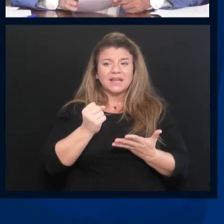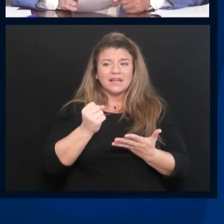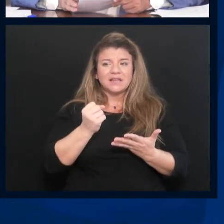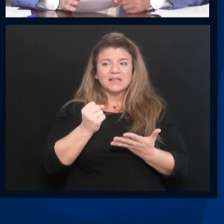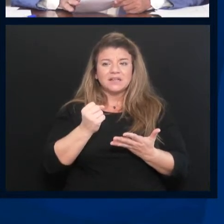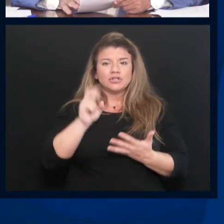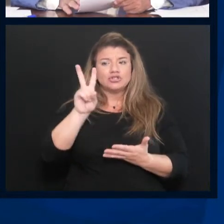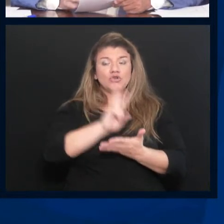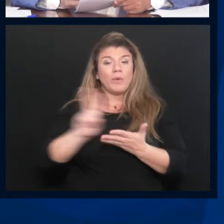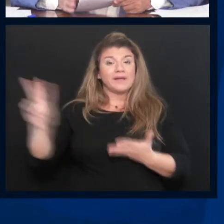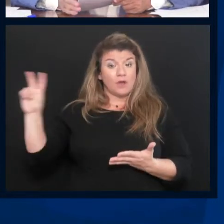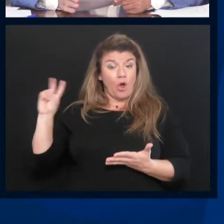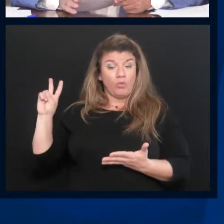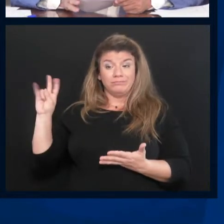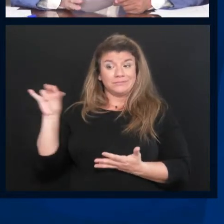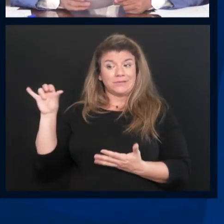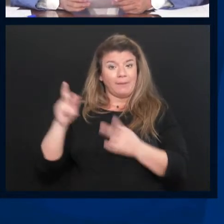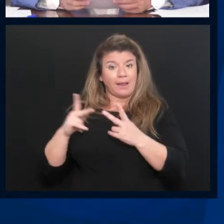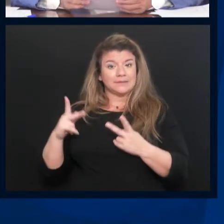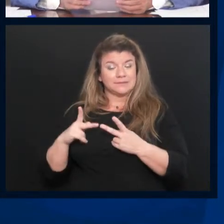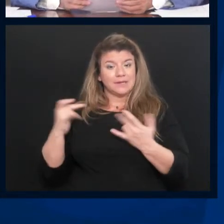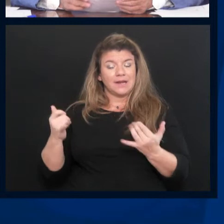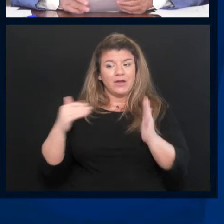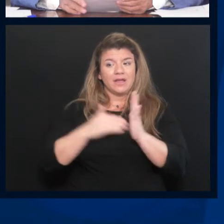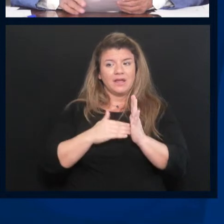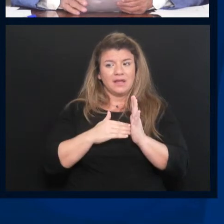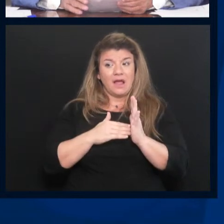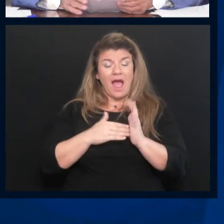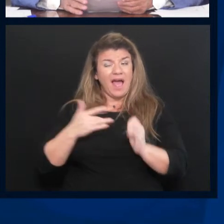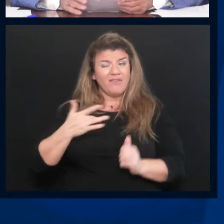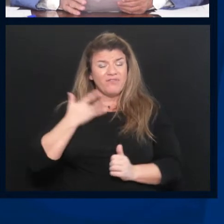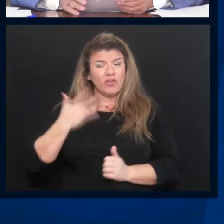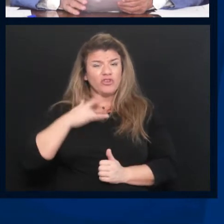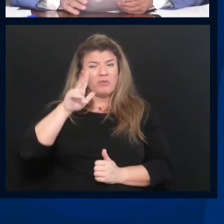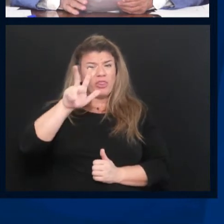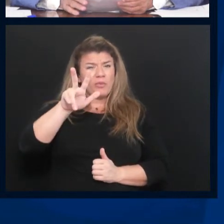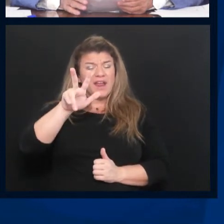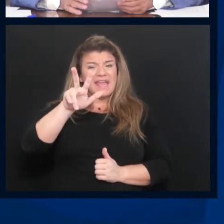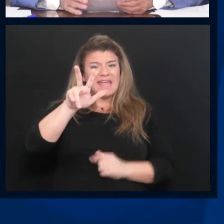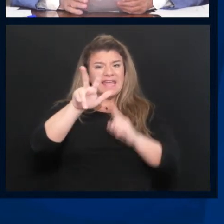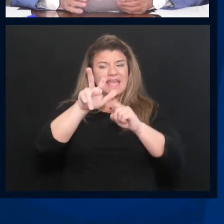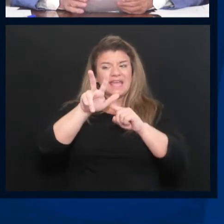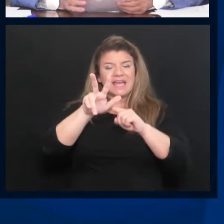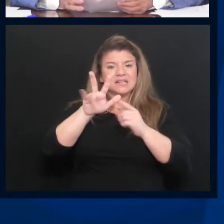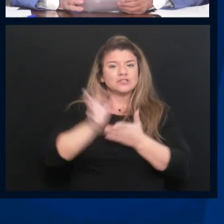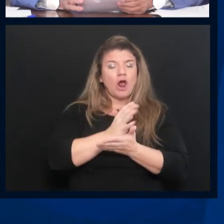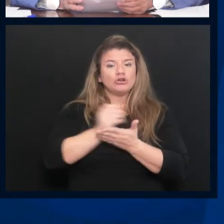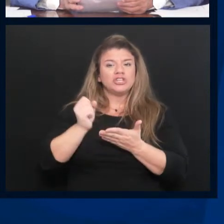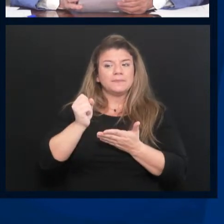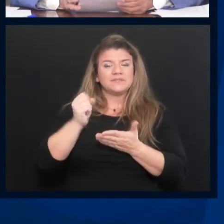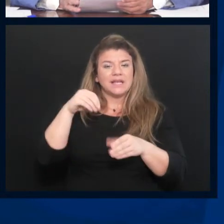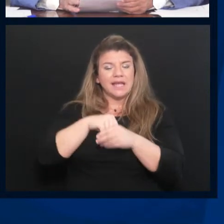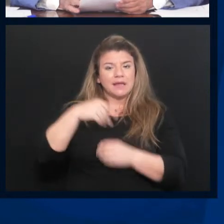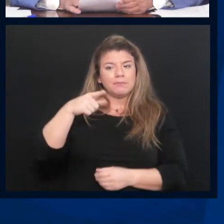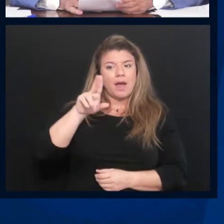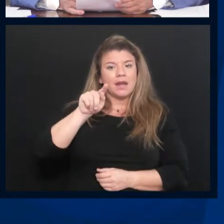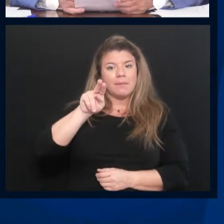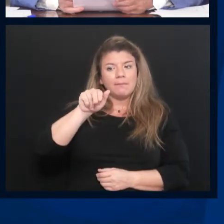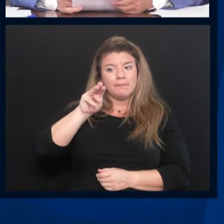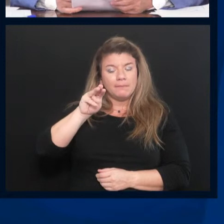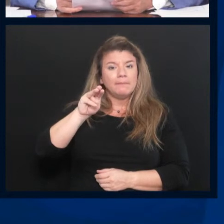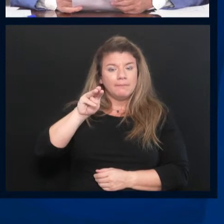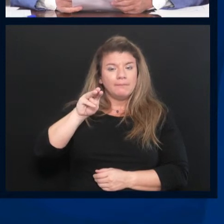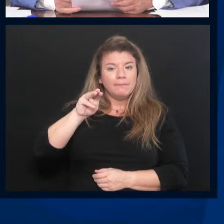about 2 weeks ago there. So that, and I think there's been three of those scholarships in Putnam County. I